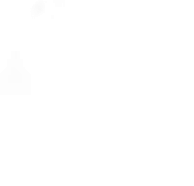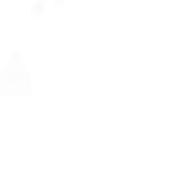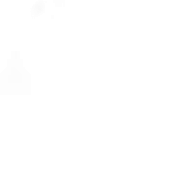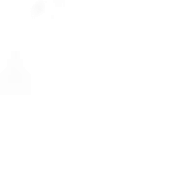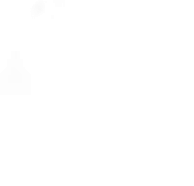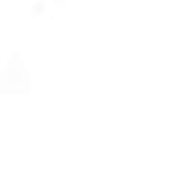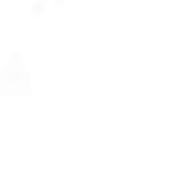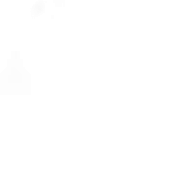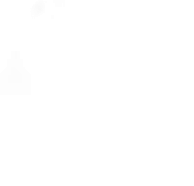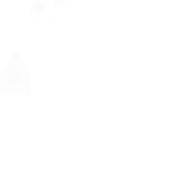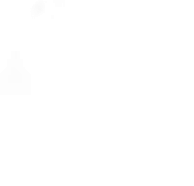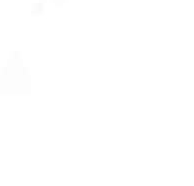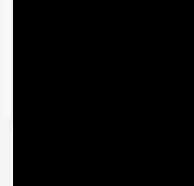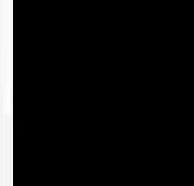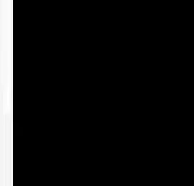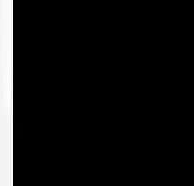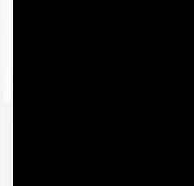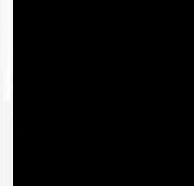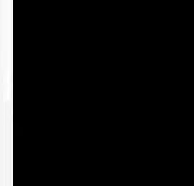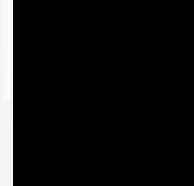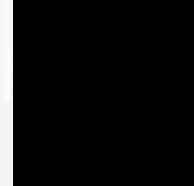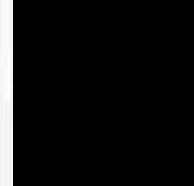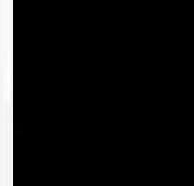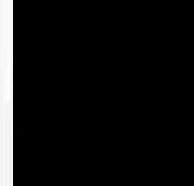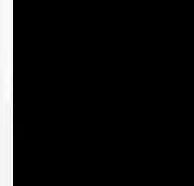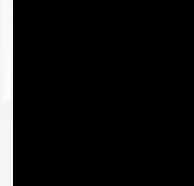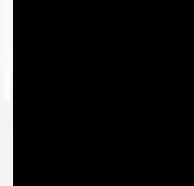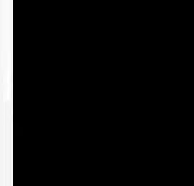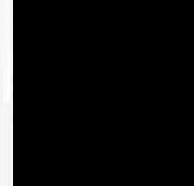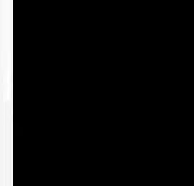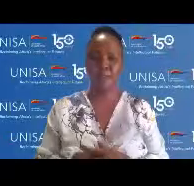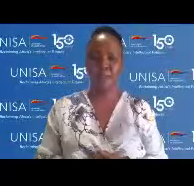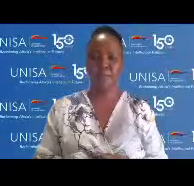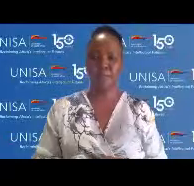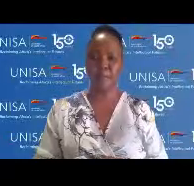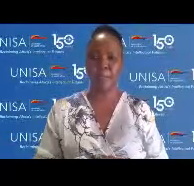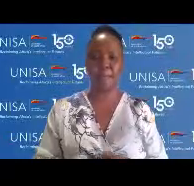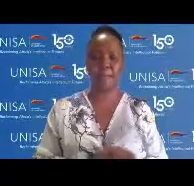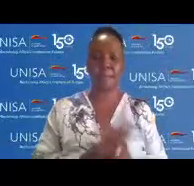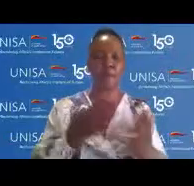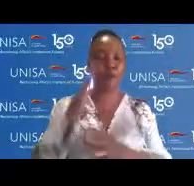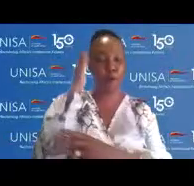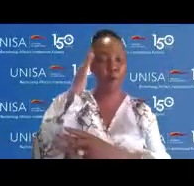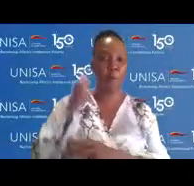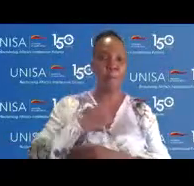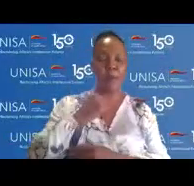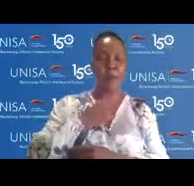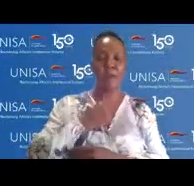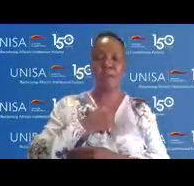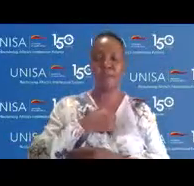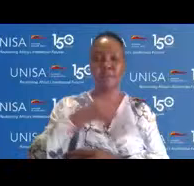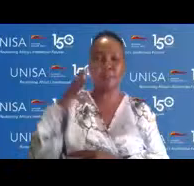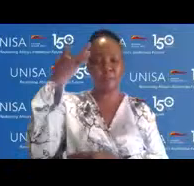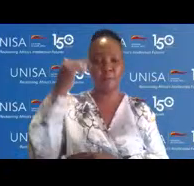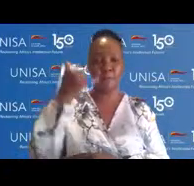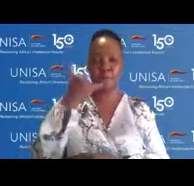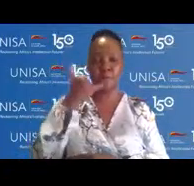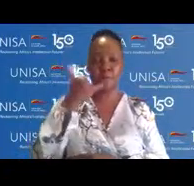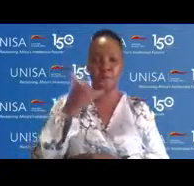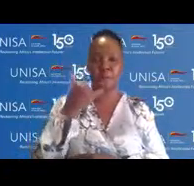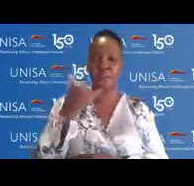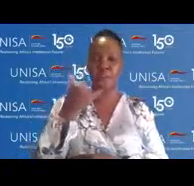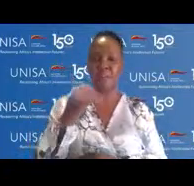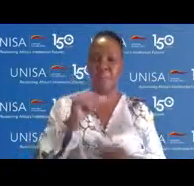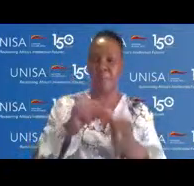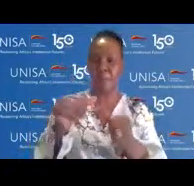date? So let me quickly zap back to my smartphone. And what I'm going to do, yes, I haven't